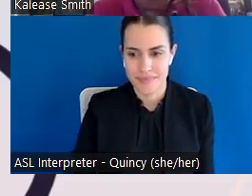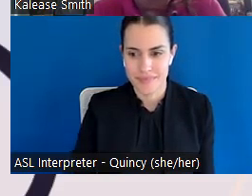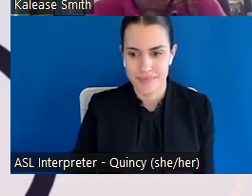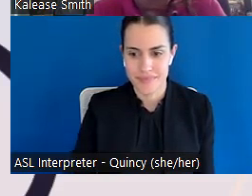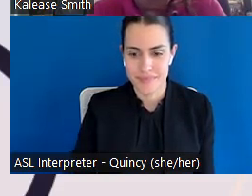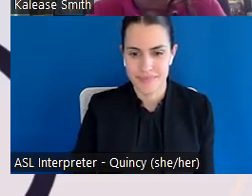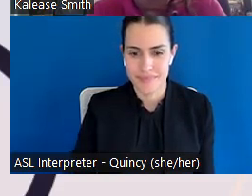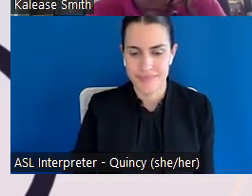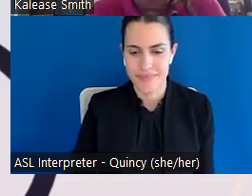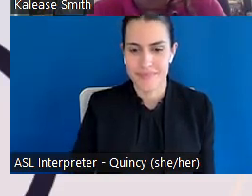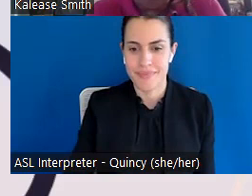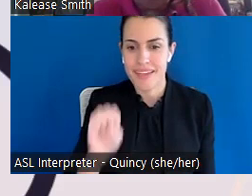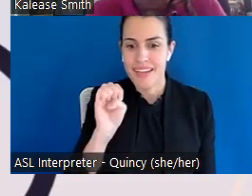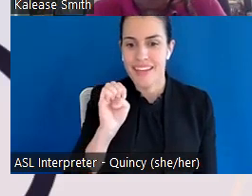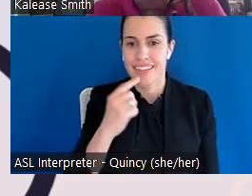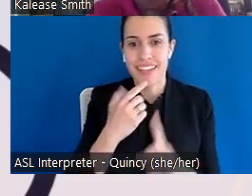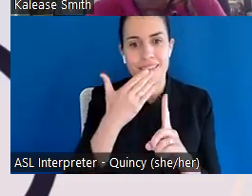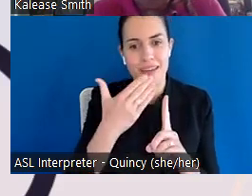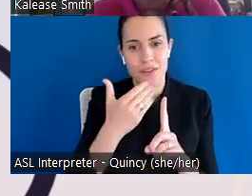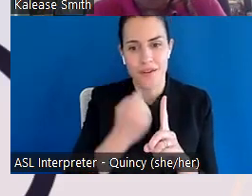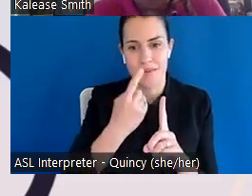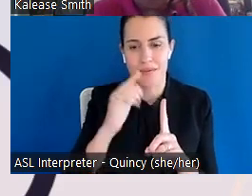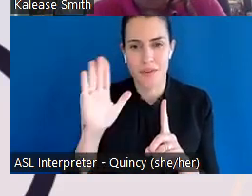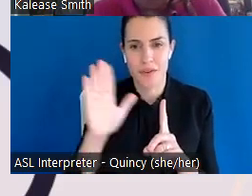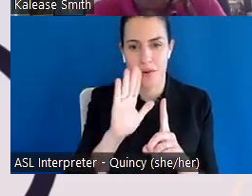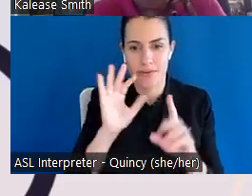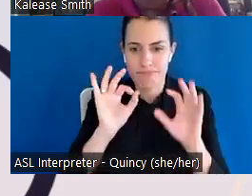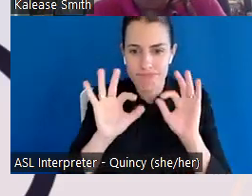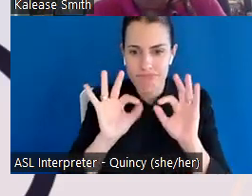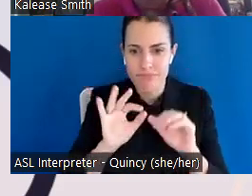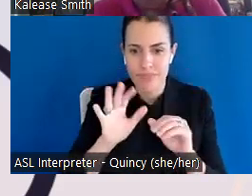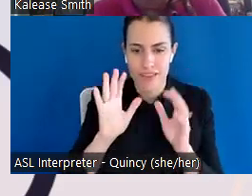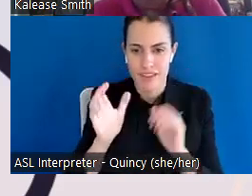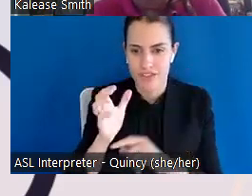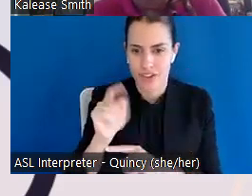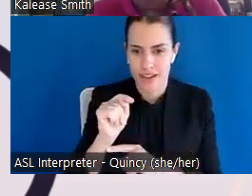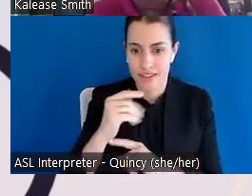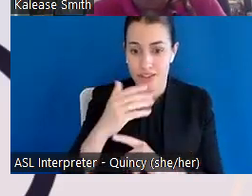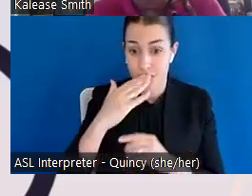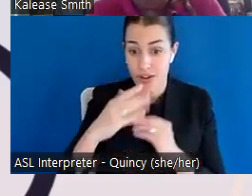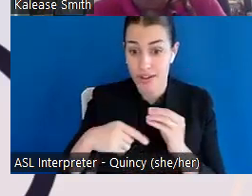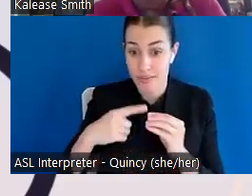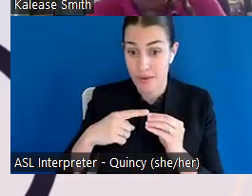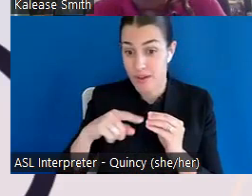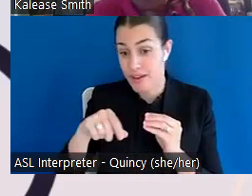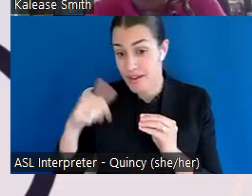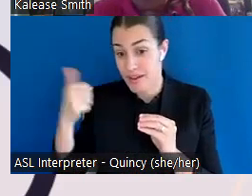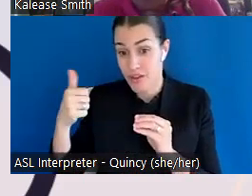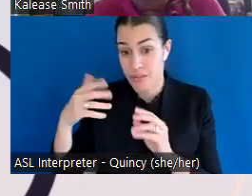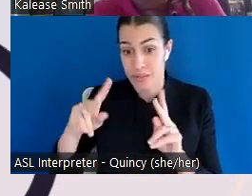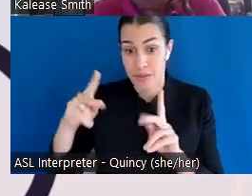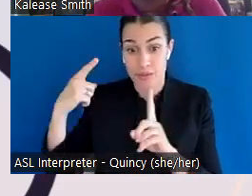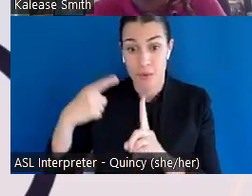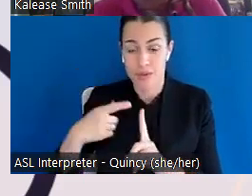Thank you everyone for your input in the chat and talking about, but also elaborating and building upon other people's points as we go on.